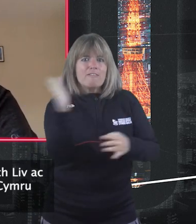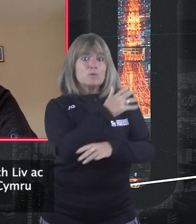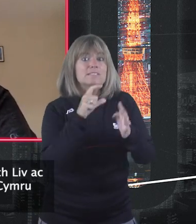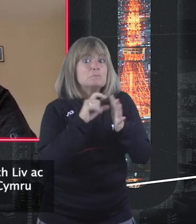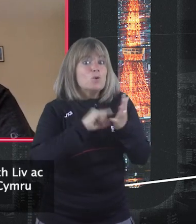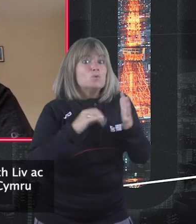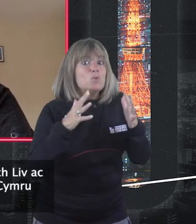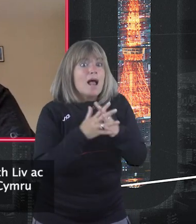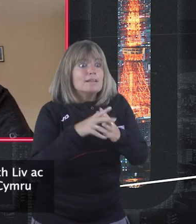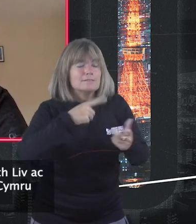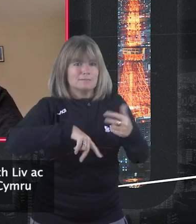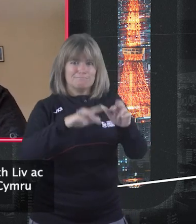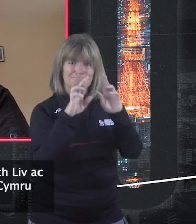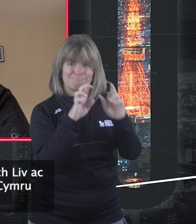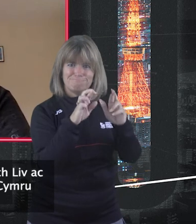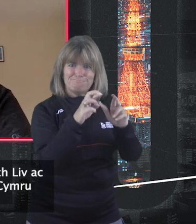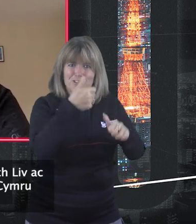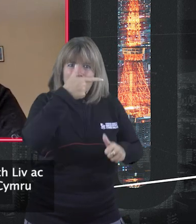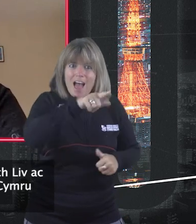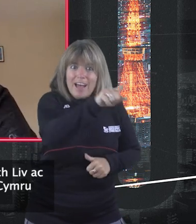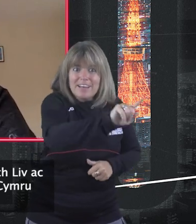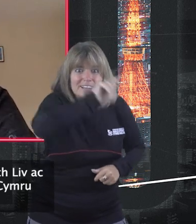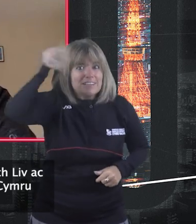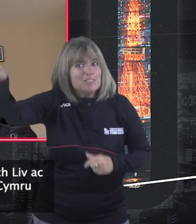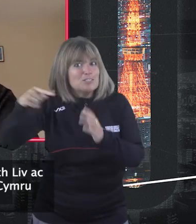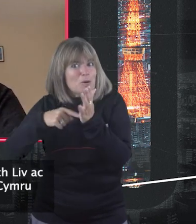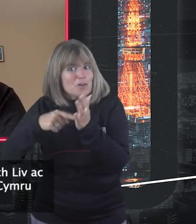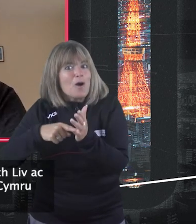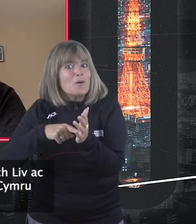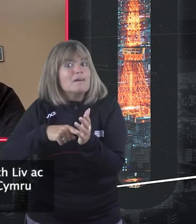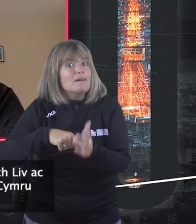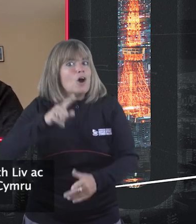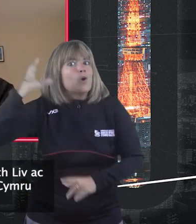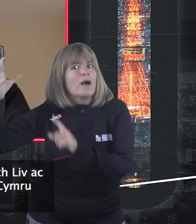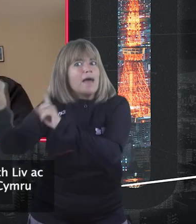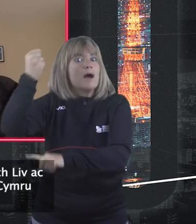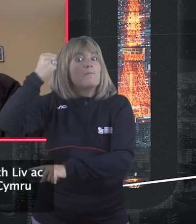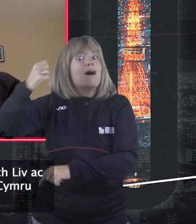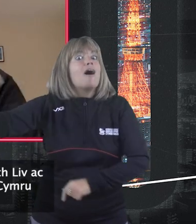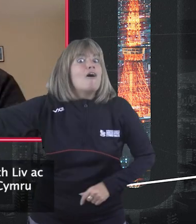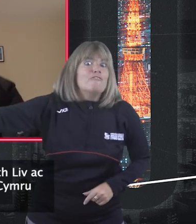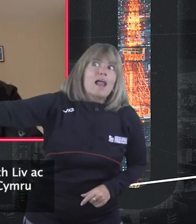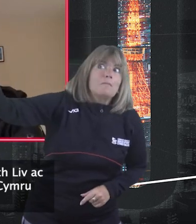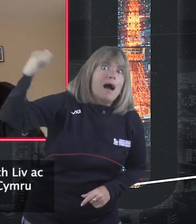you all the luck in the world in Tokyo. Go get them for us